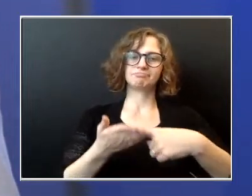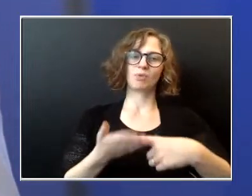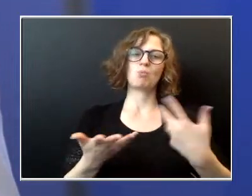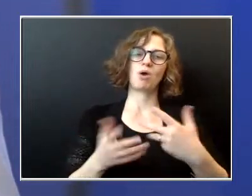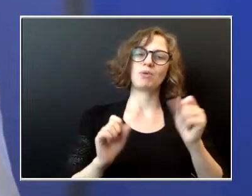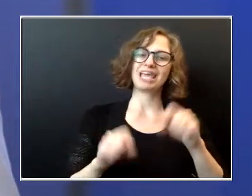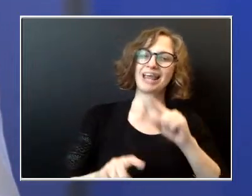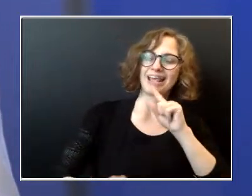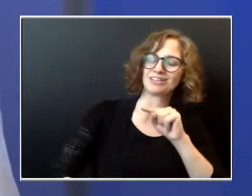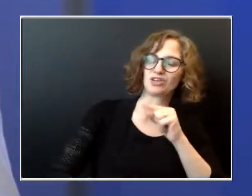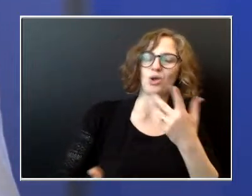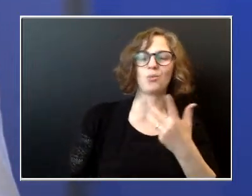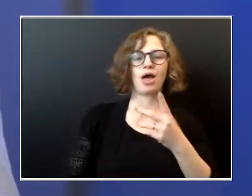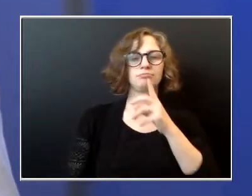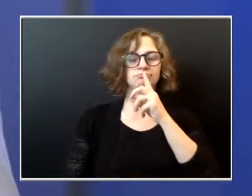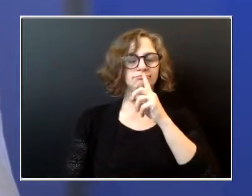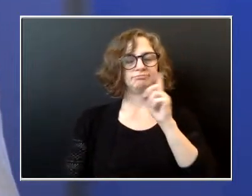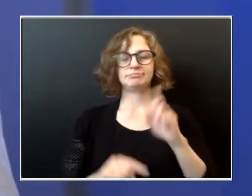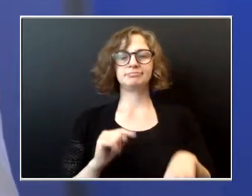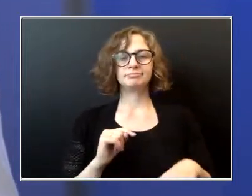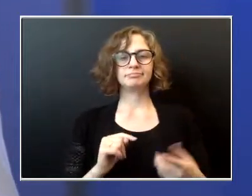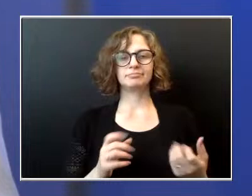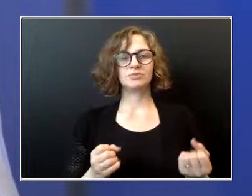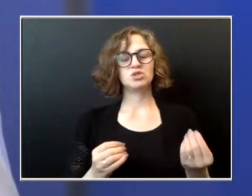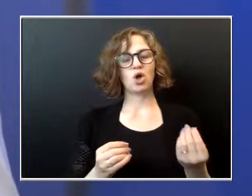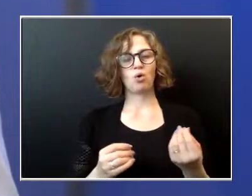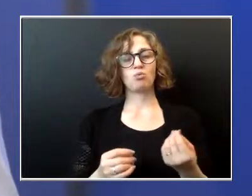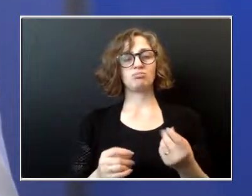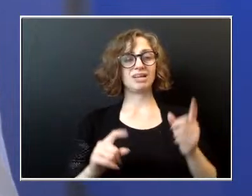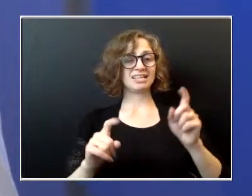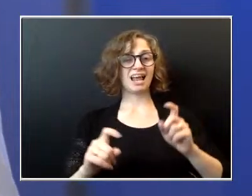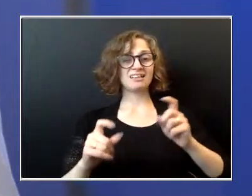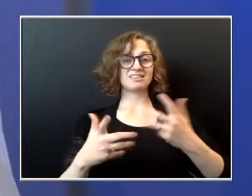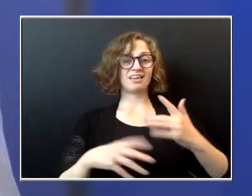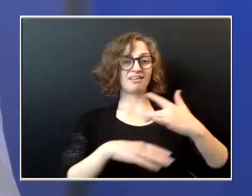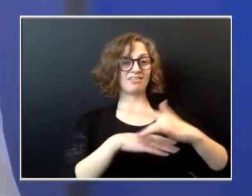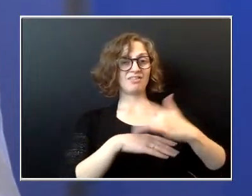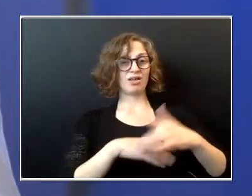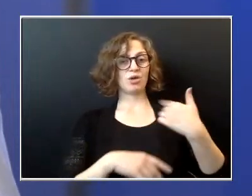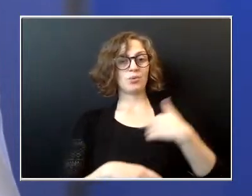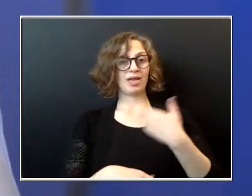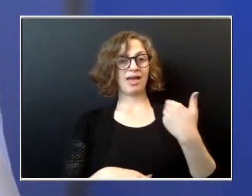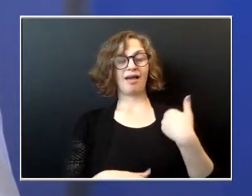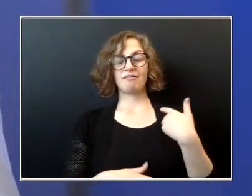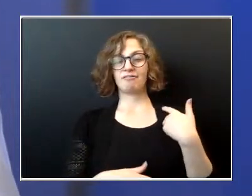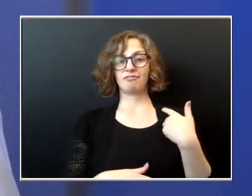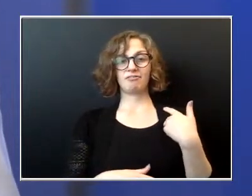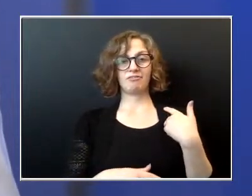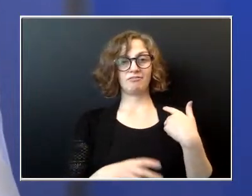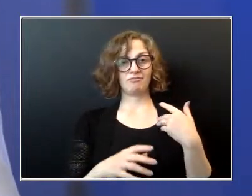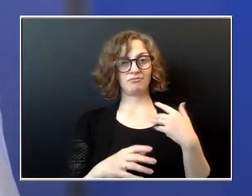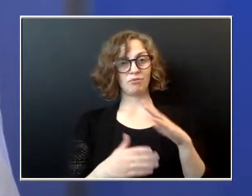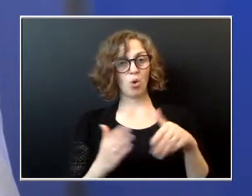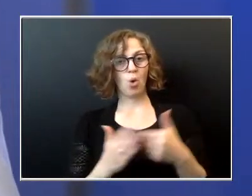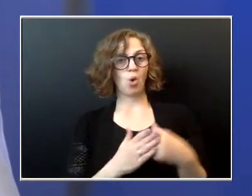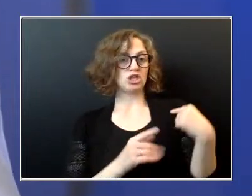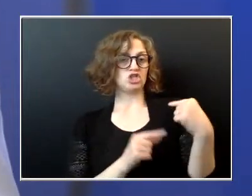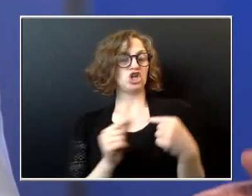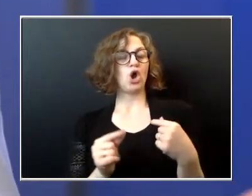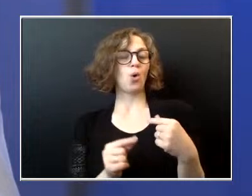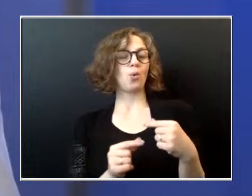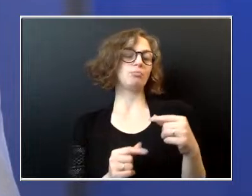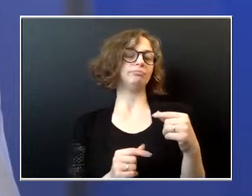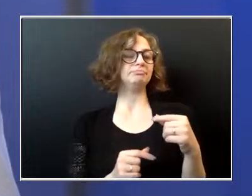So as far as, testing that's available, I mean, we have routinely whole genome sequencing that is clinically available. The question